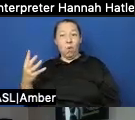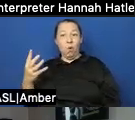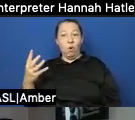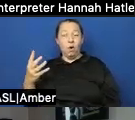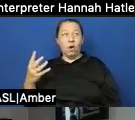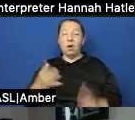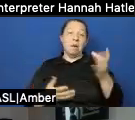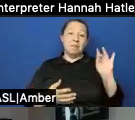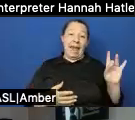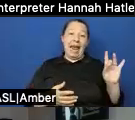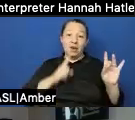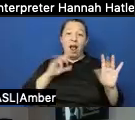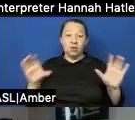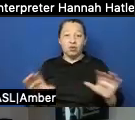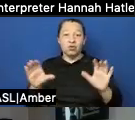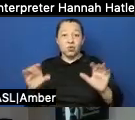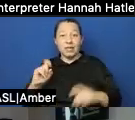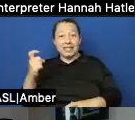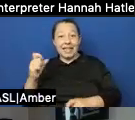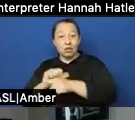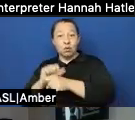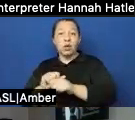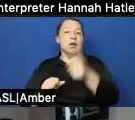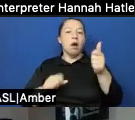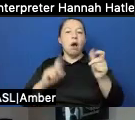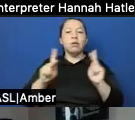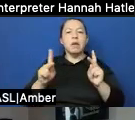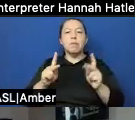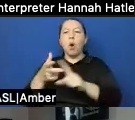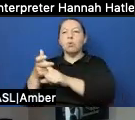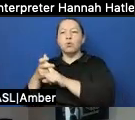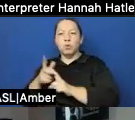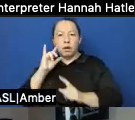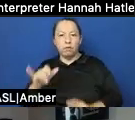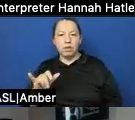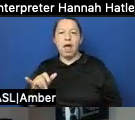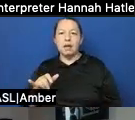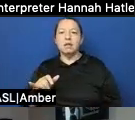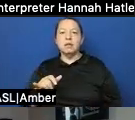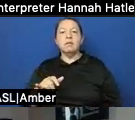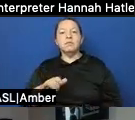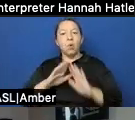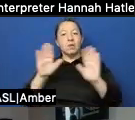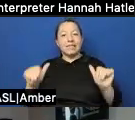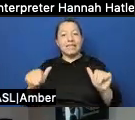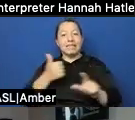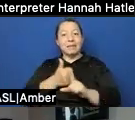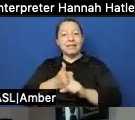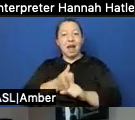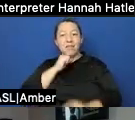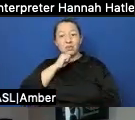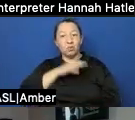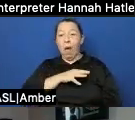are doing the actual sex work, and other people are out there recruiting. So it is a corrupt system, and it's very strategic. It is a business